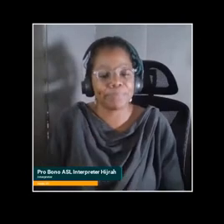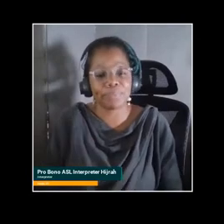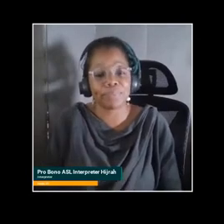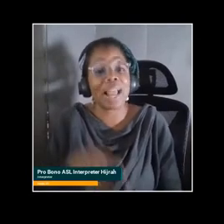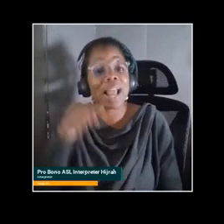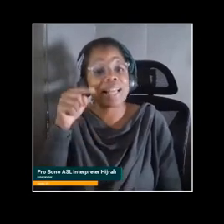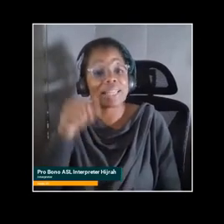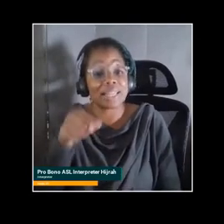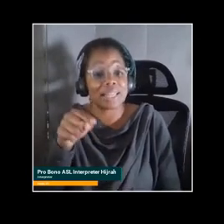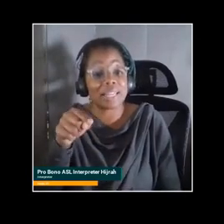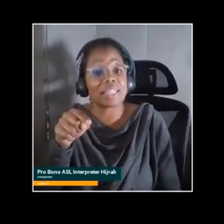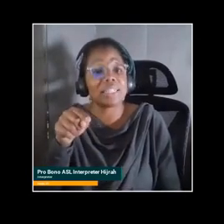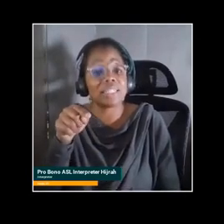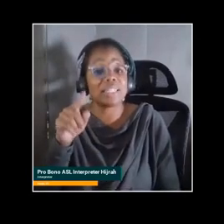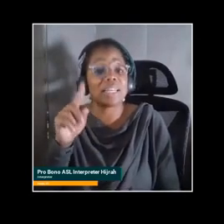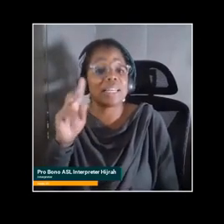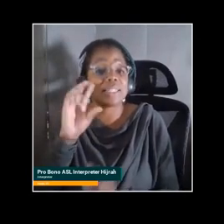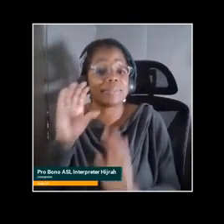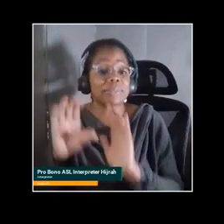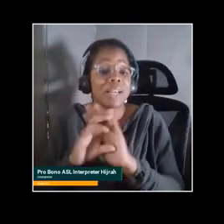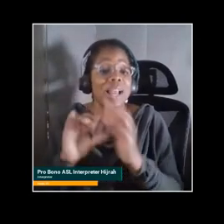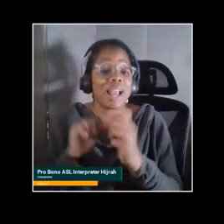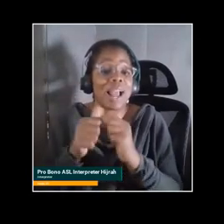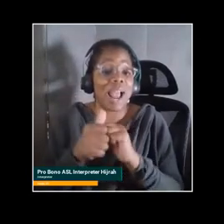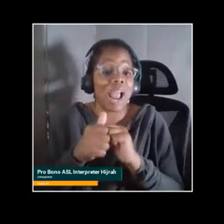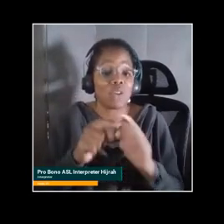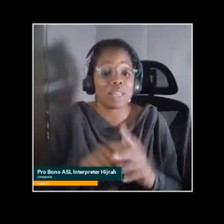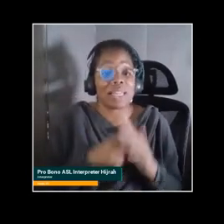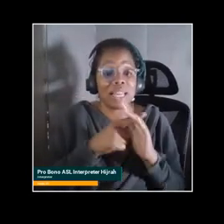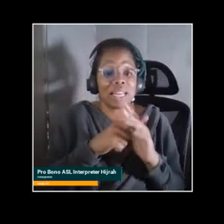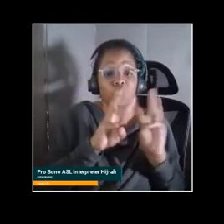is a glimpse of how we turn initial workshop